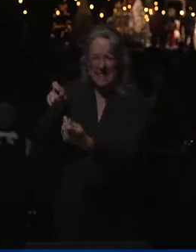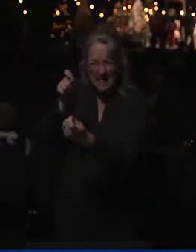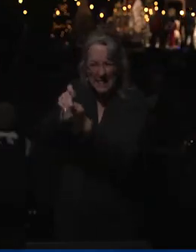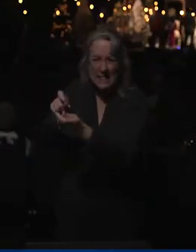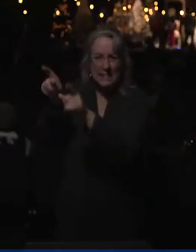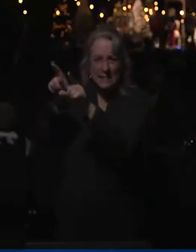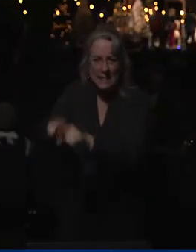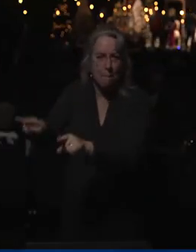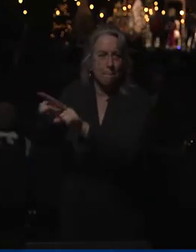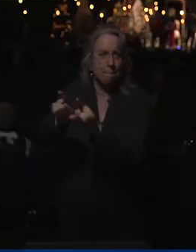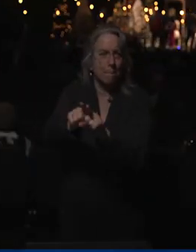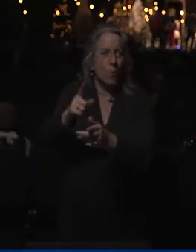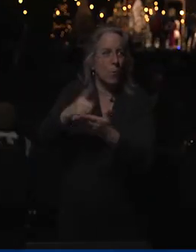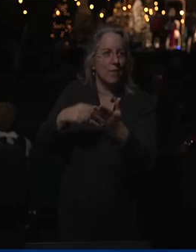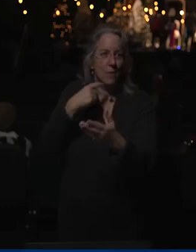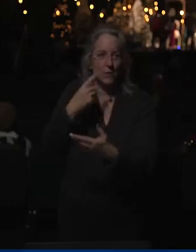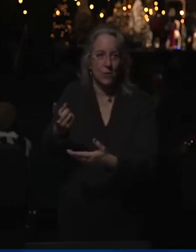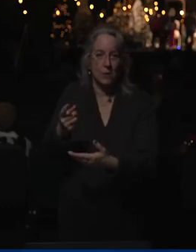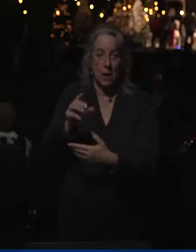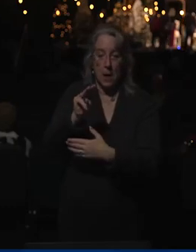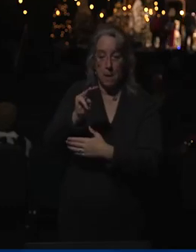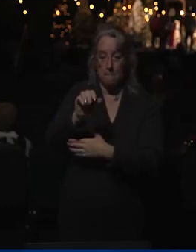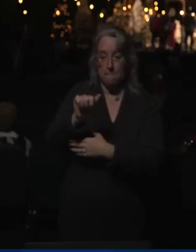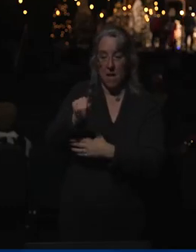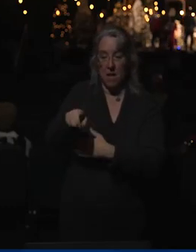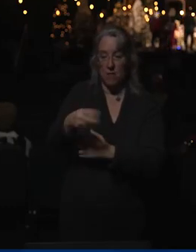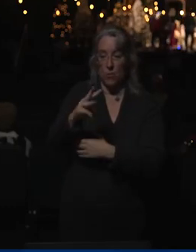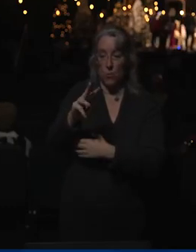Matthew 2, verses 1 through 11.